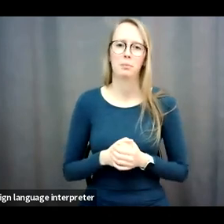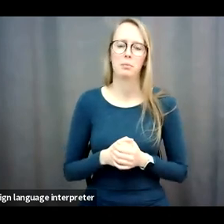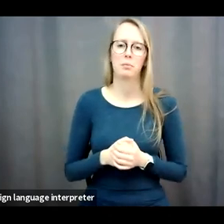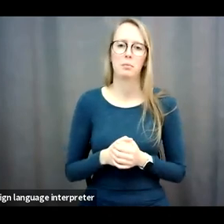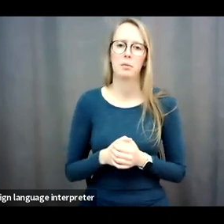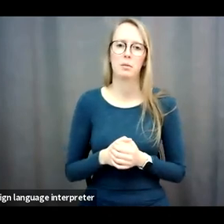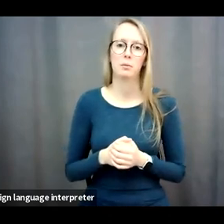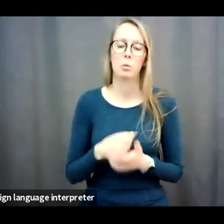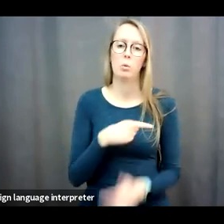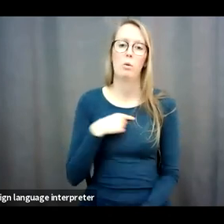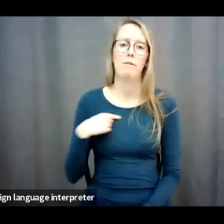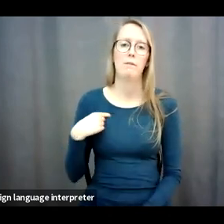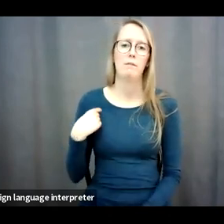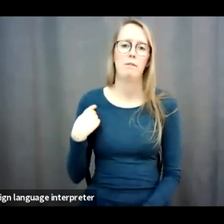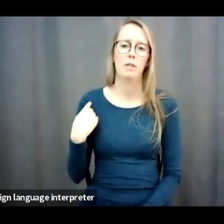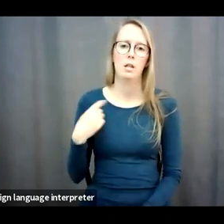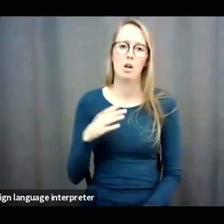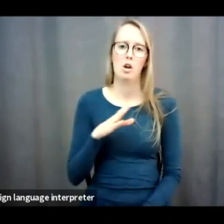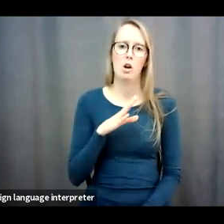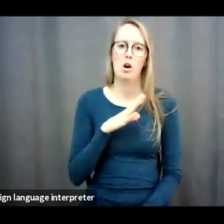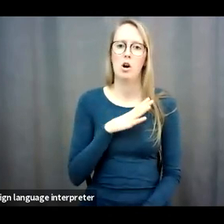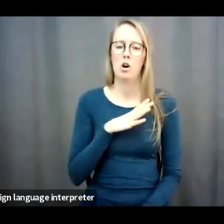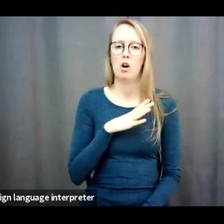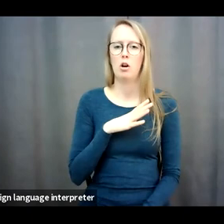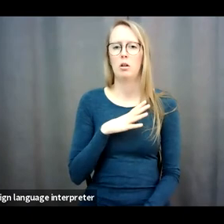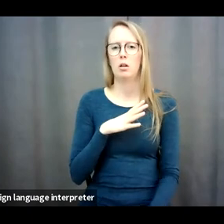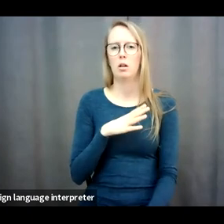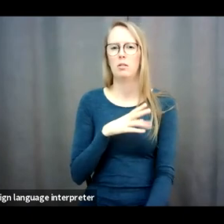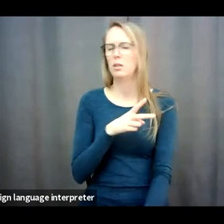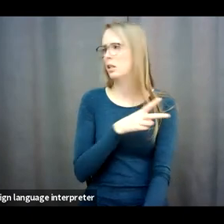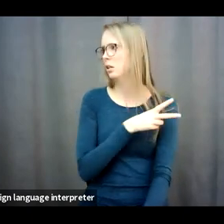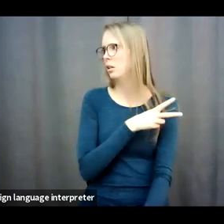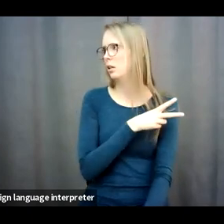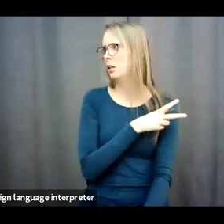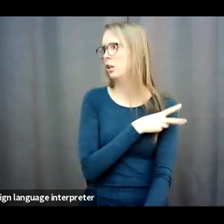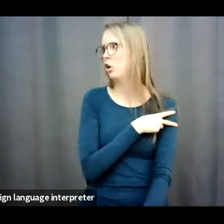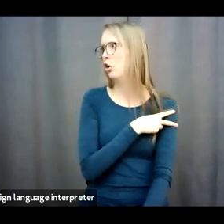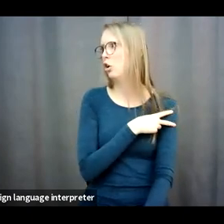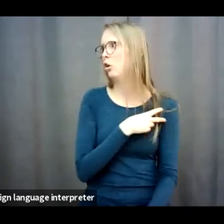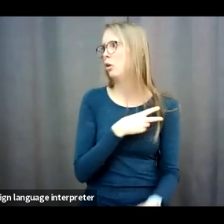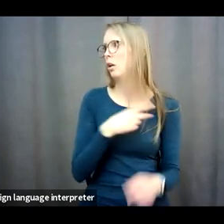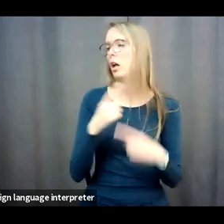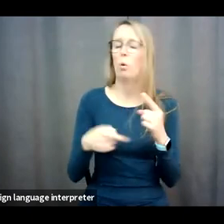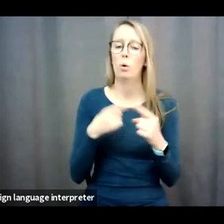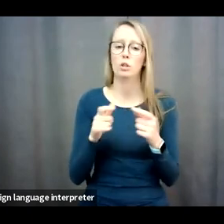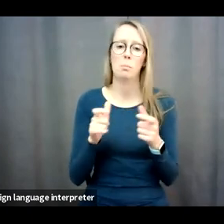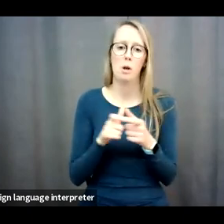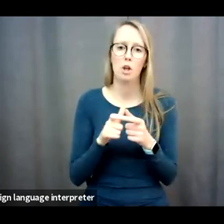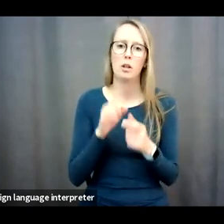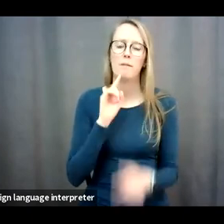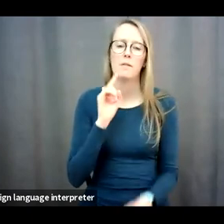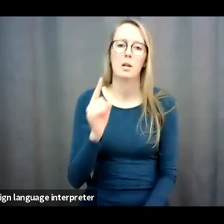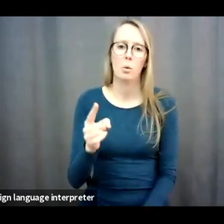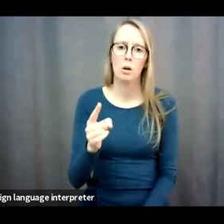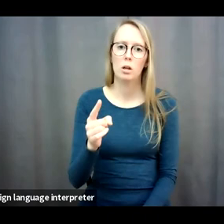And we have a general assembly of every other year, which decide what our politics